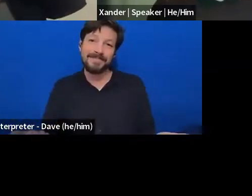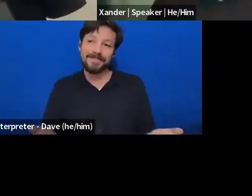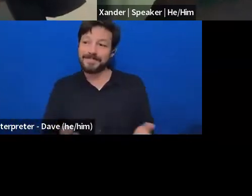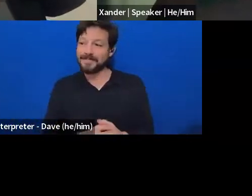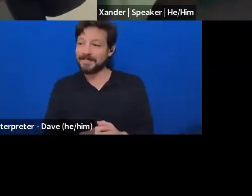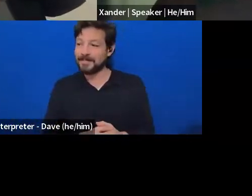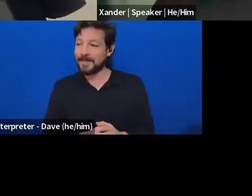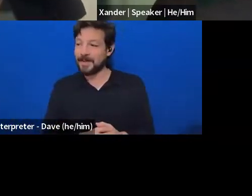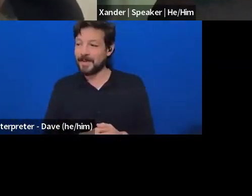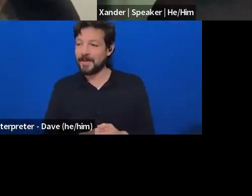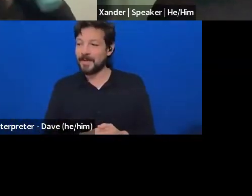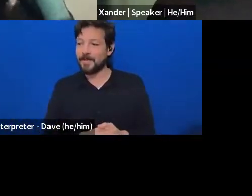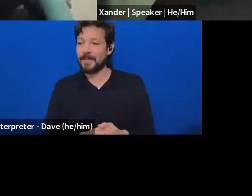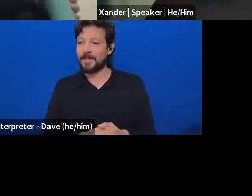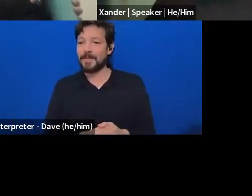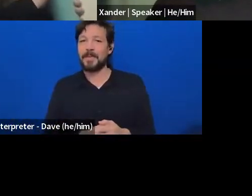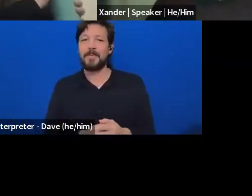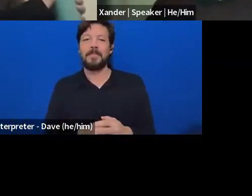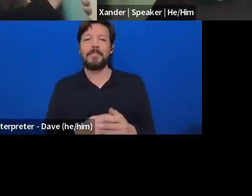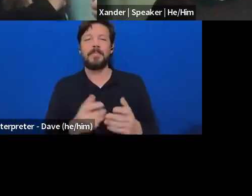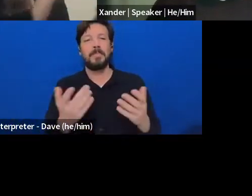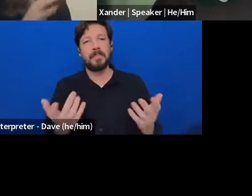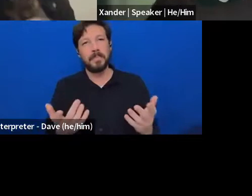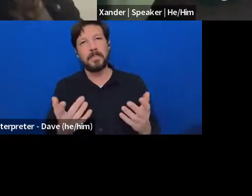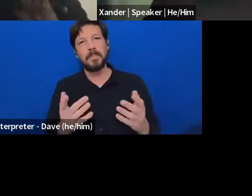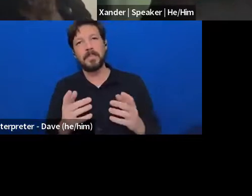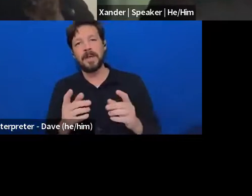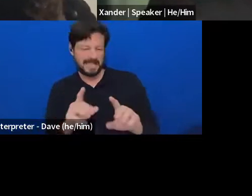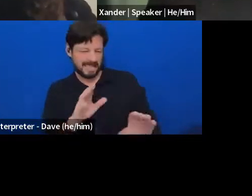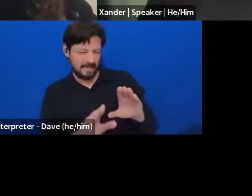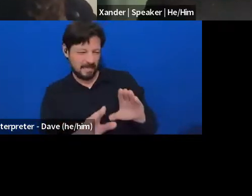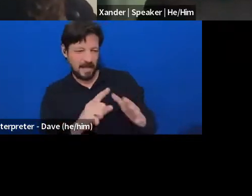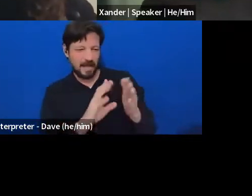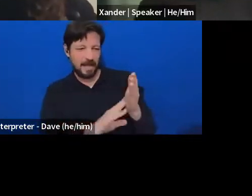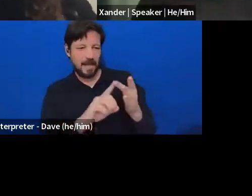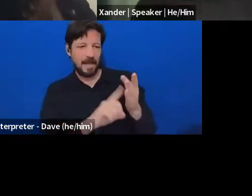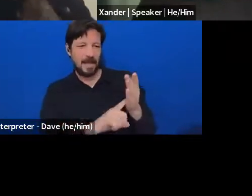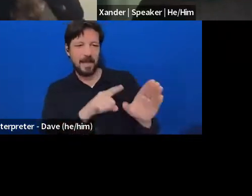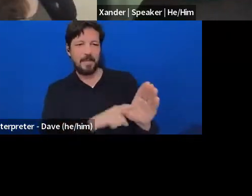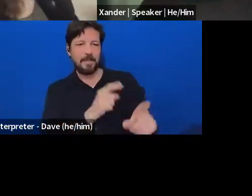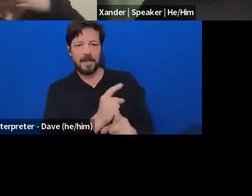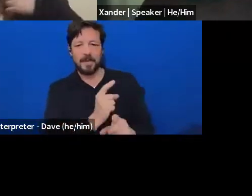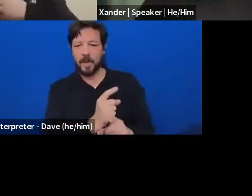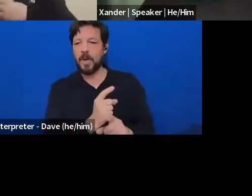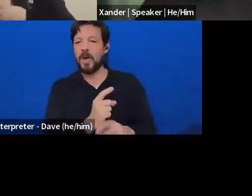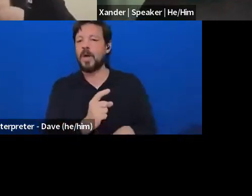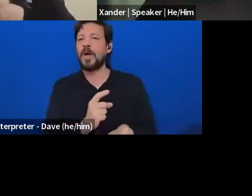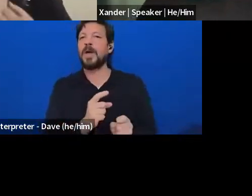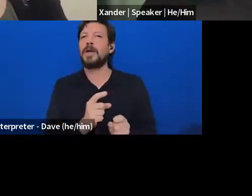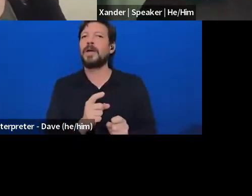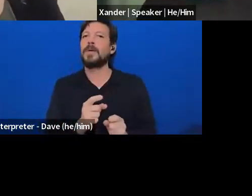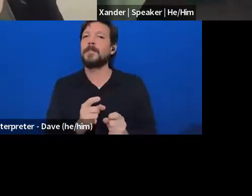but putting inclusion aside, you know, kind of like what Emily was saying, you need to take the time to